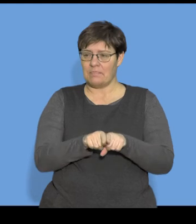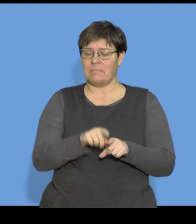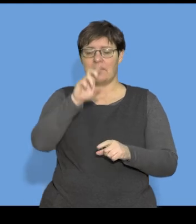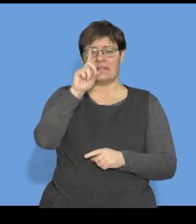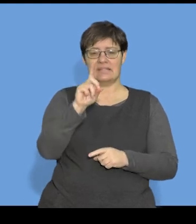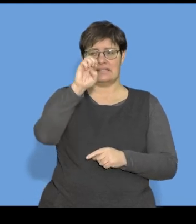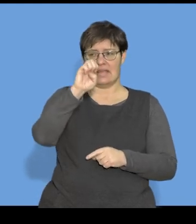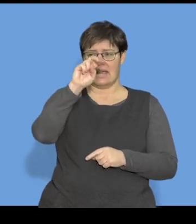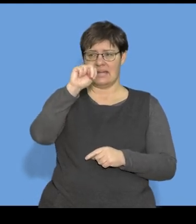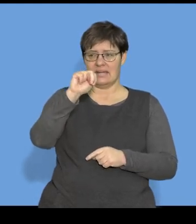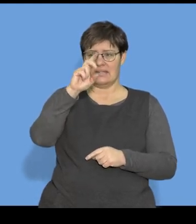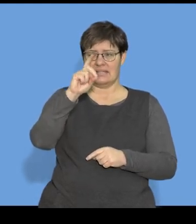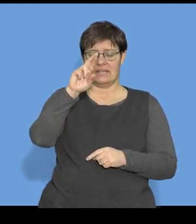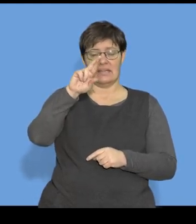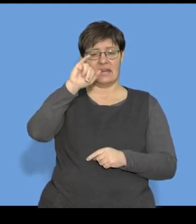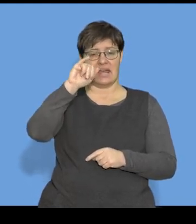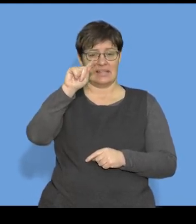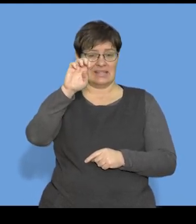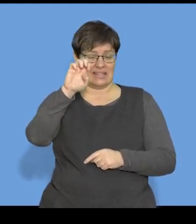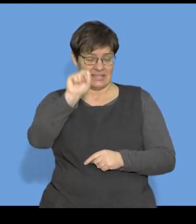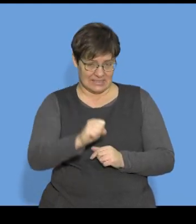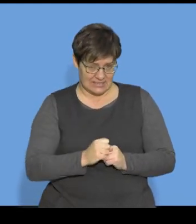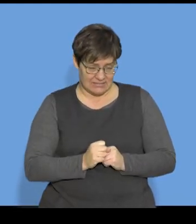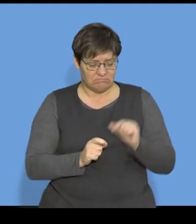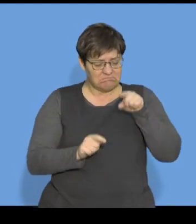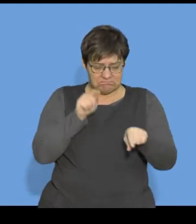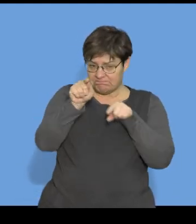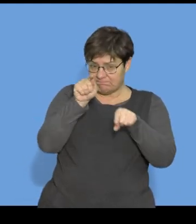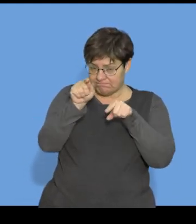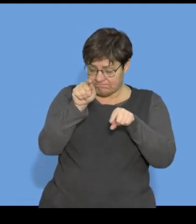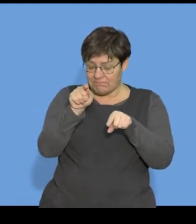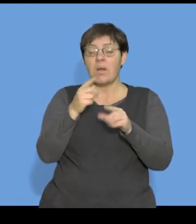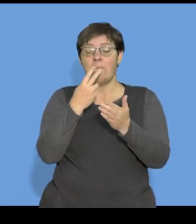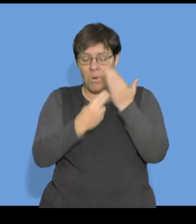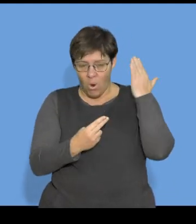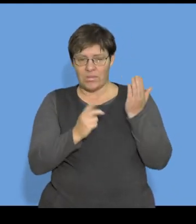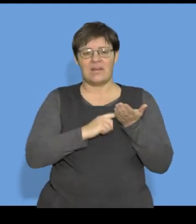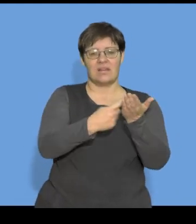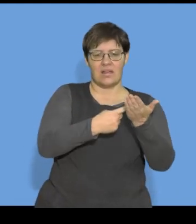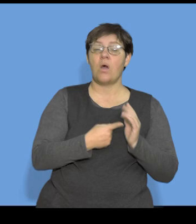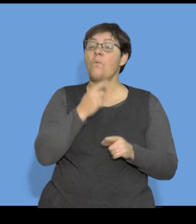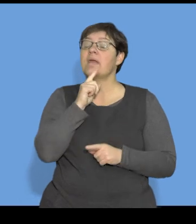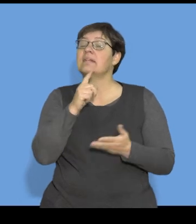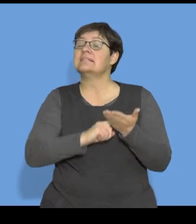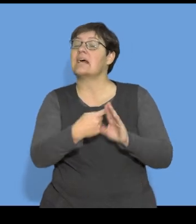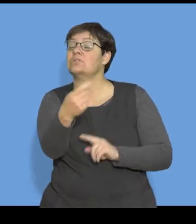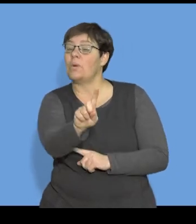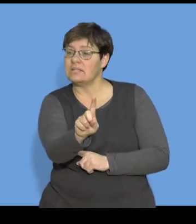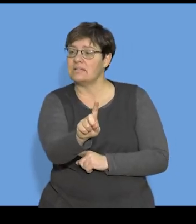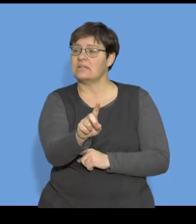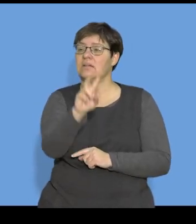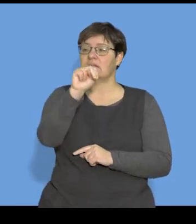dendrites. We are still going to talk to dendrites and cell bodies when we talk to neurons.